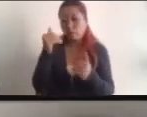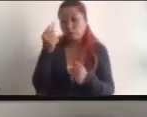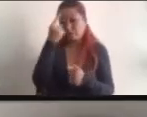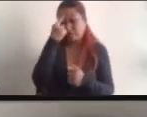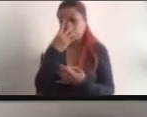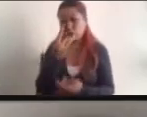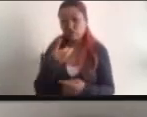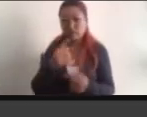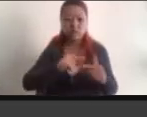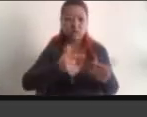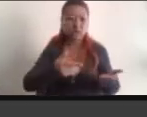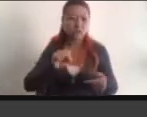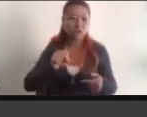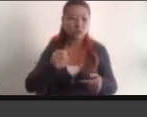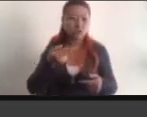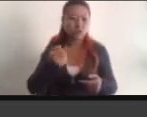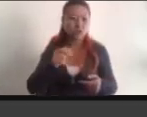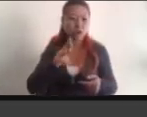Sharmi.